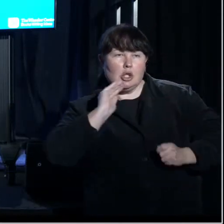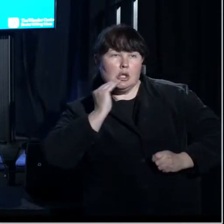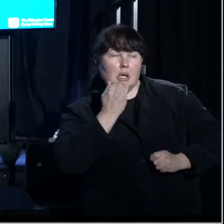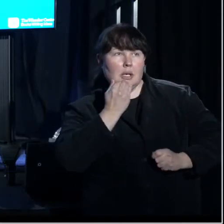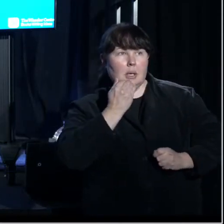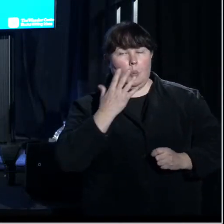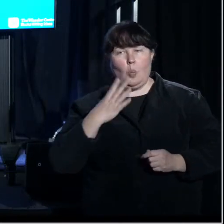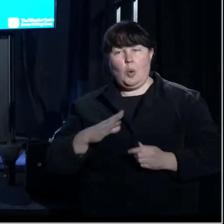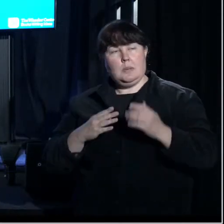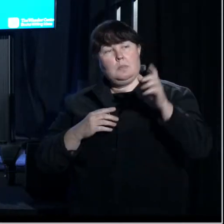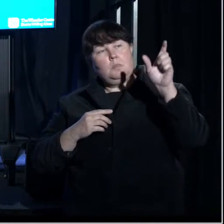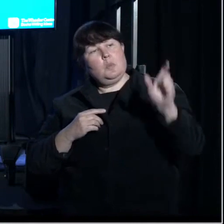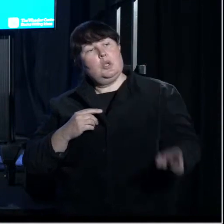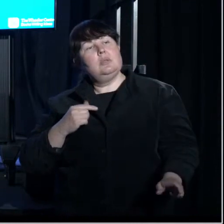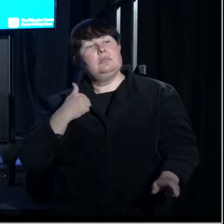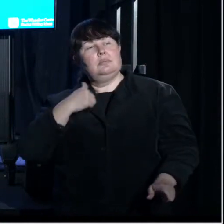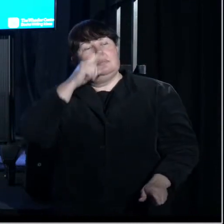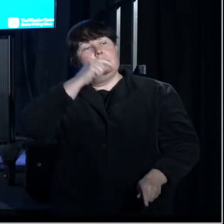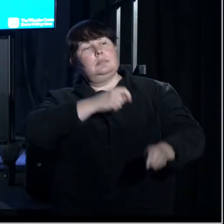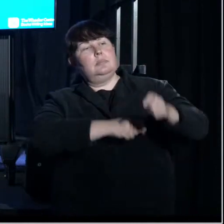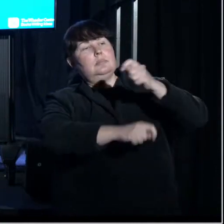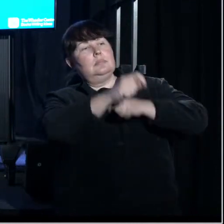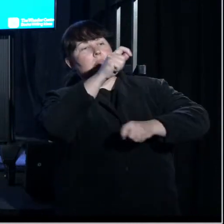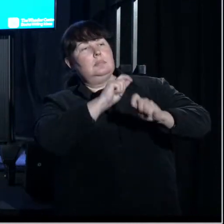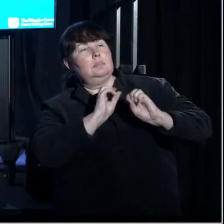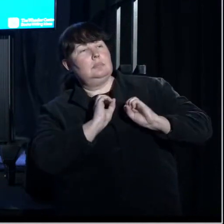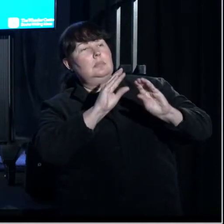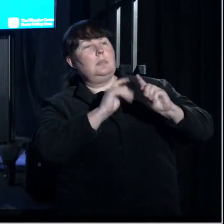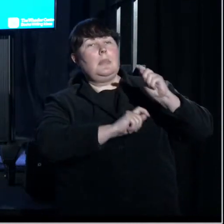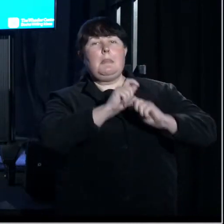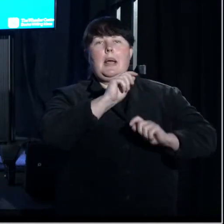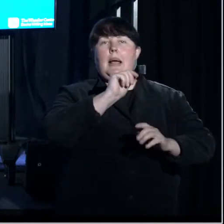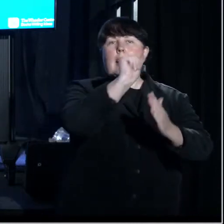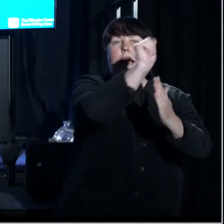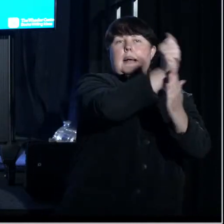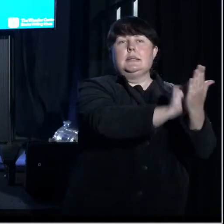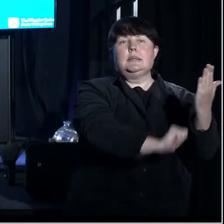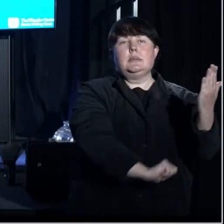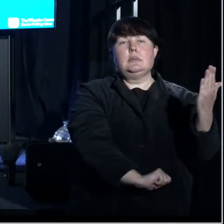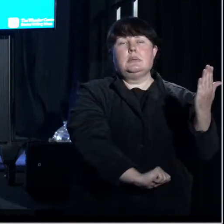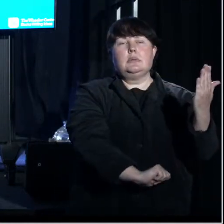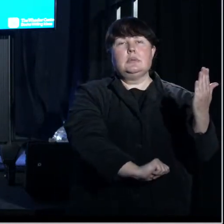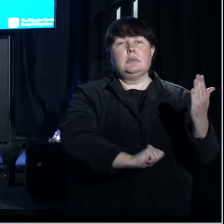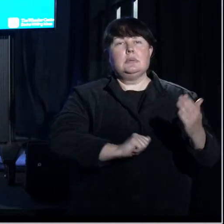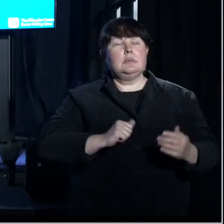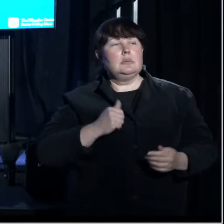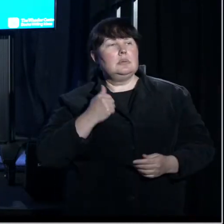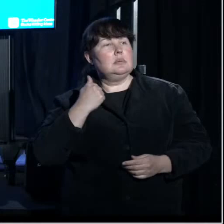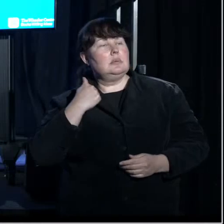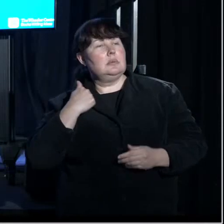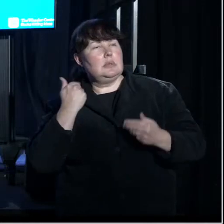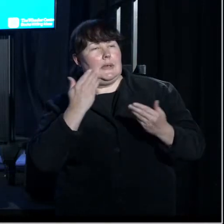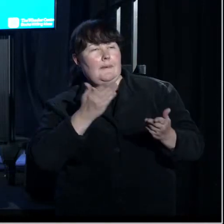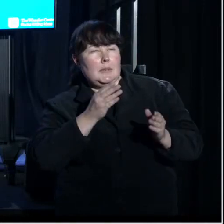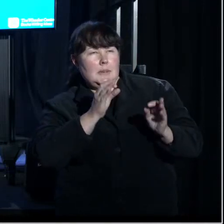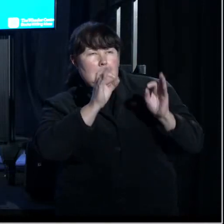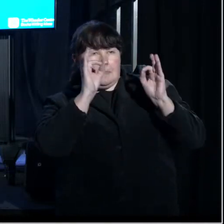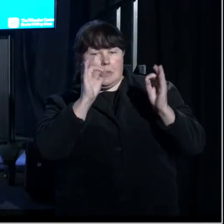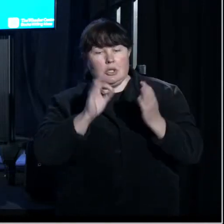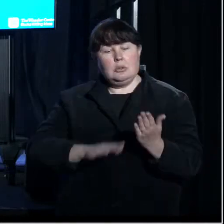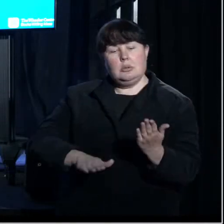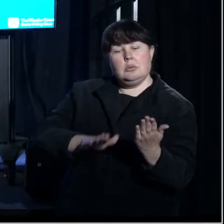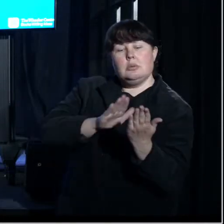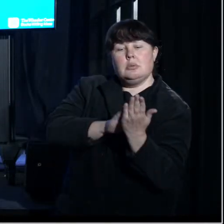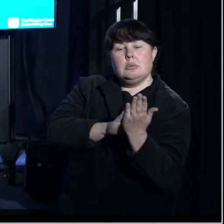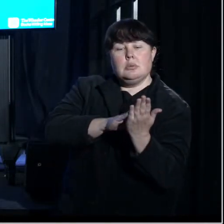stenciled with precision, and my name, a smeary triumph on the bottom